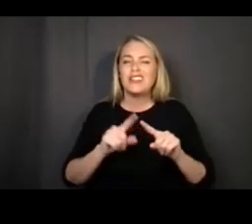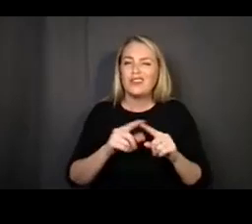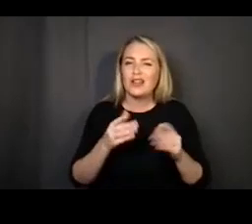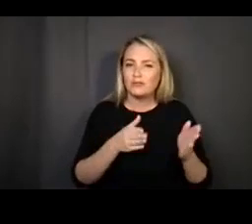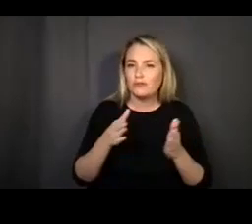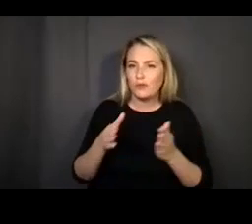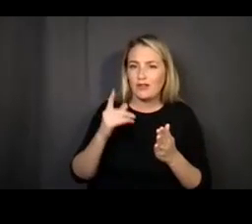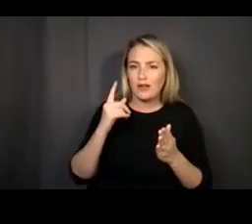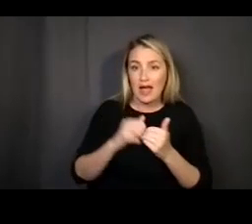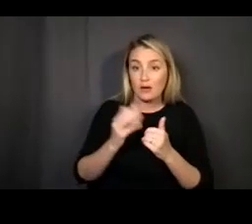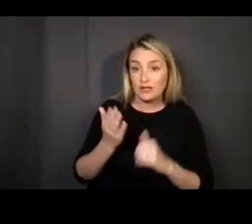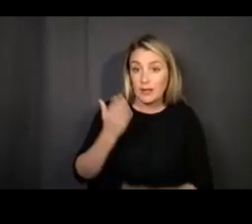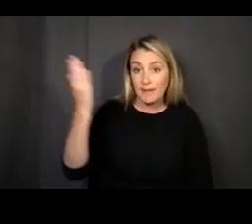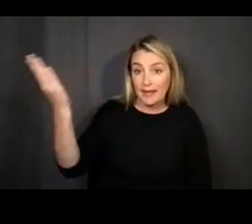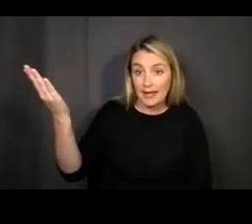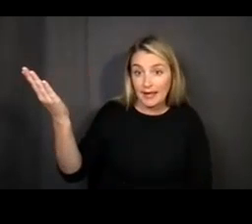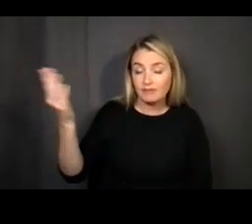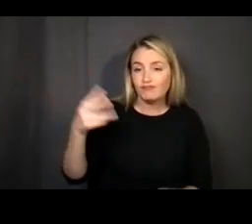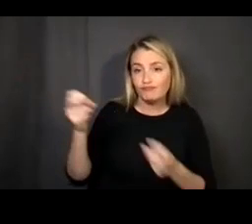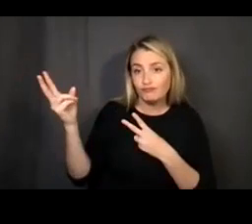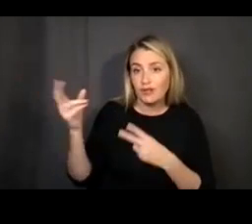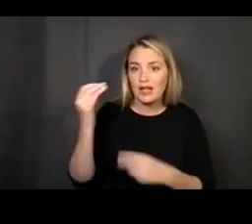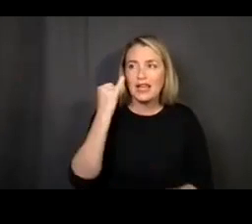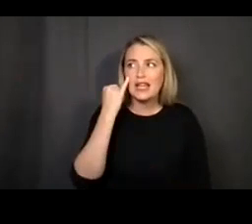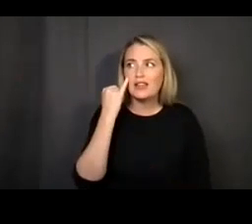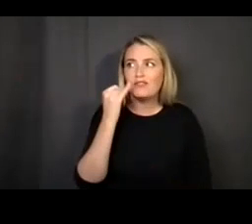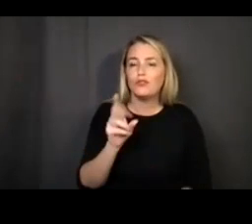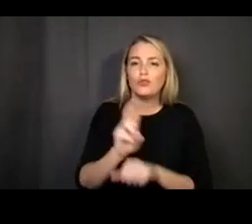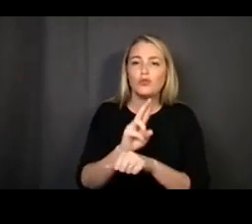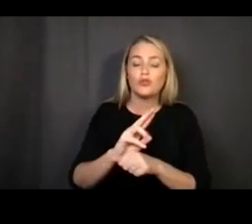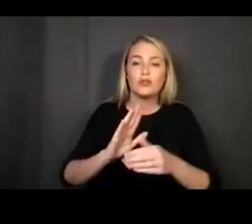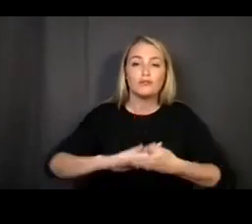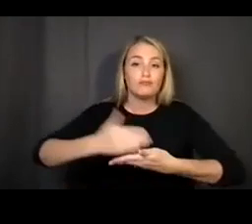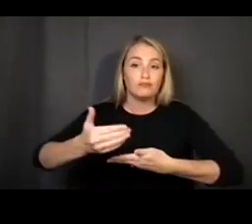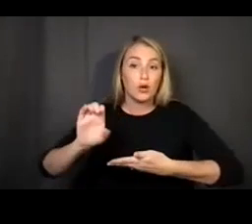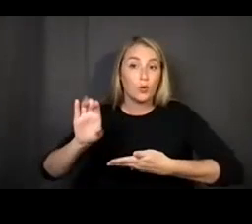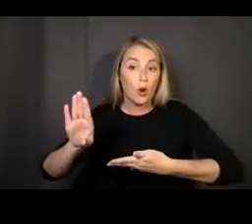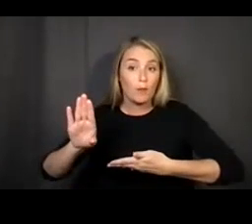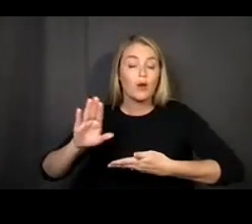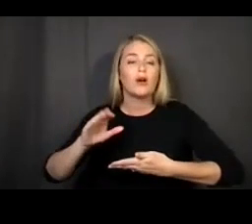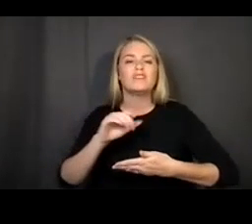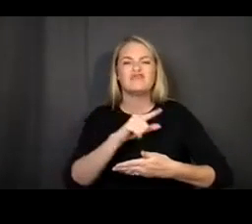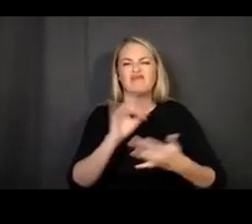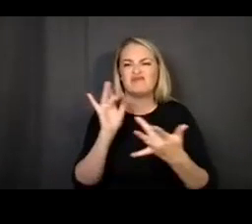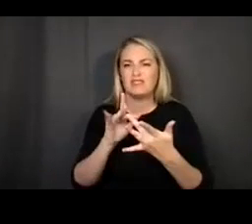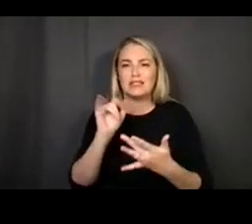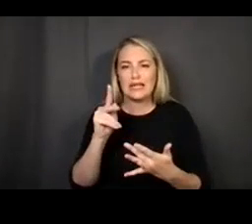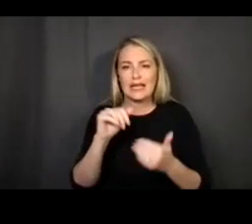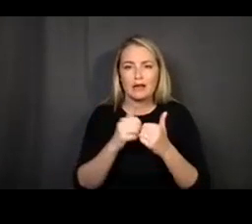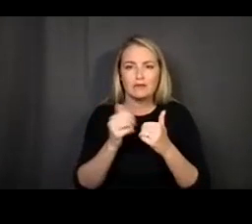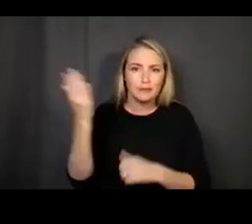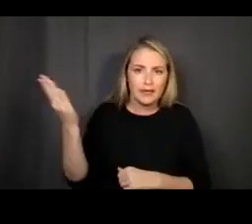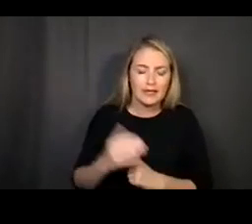these assignments sometimes. So if you are using a Chromebook, there's a video link here for how to submit it. A student